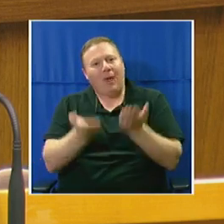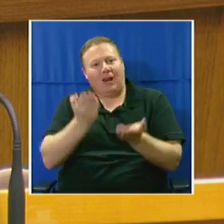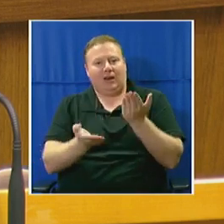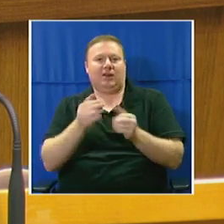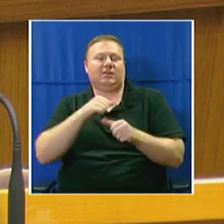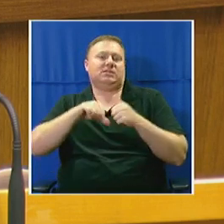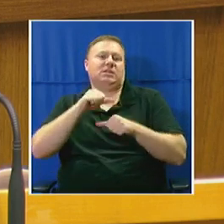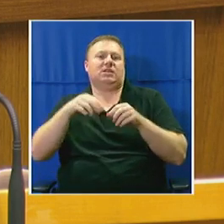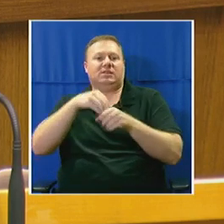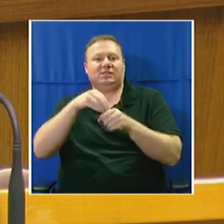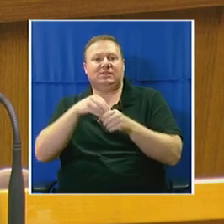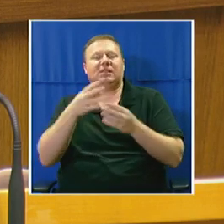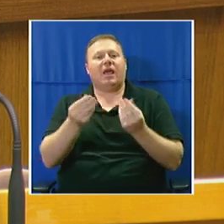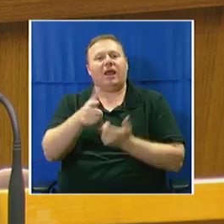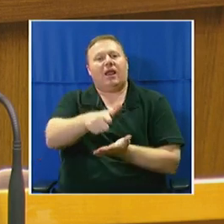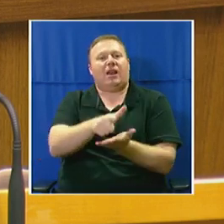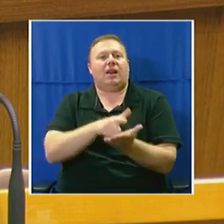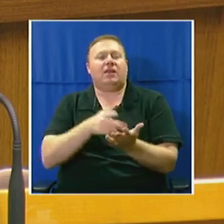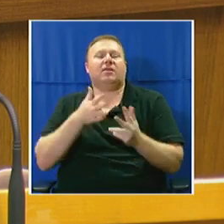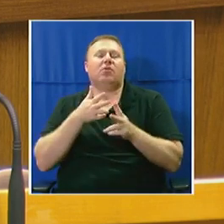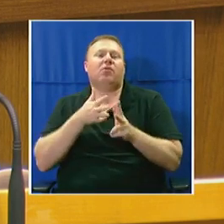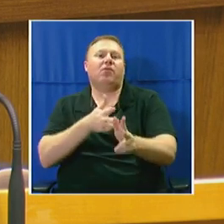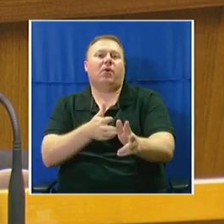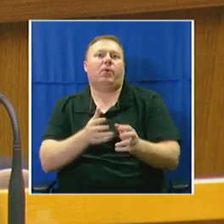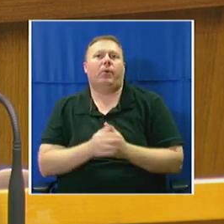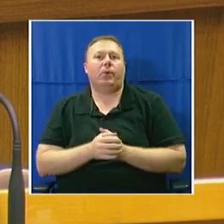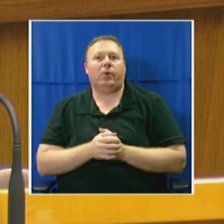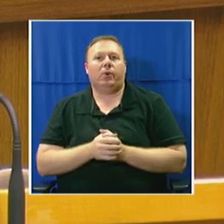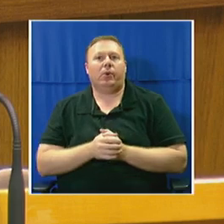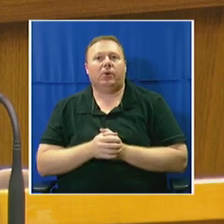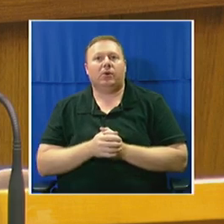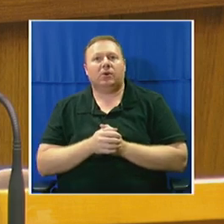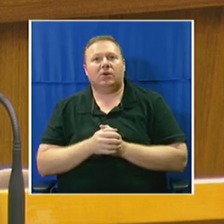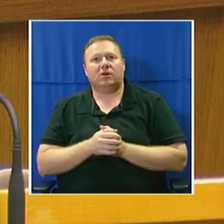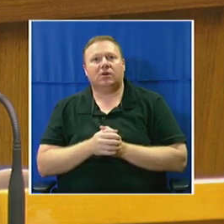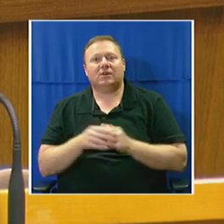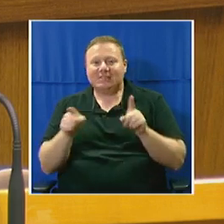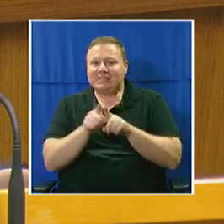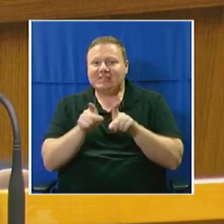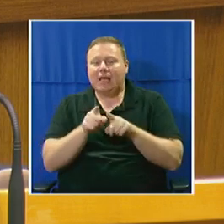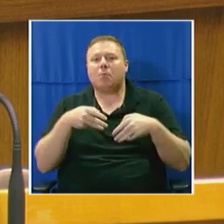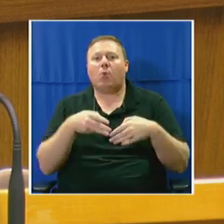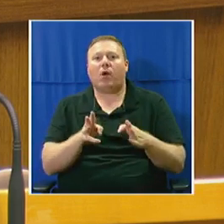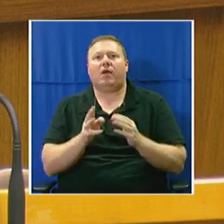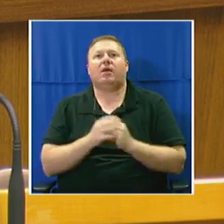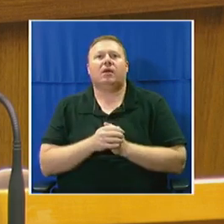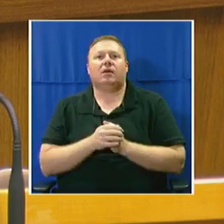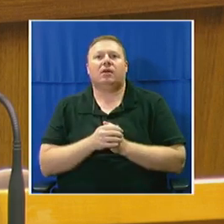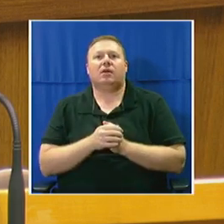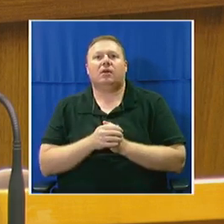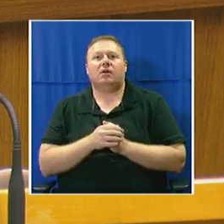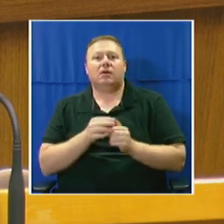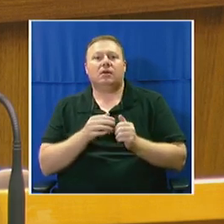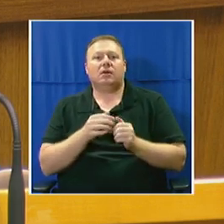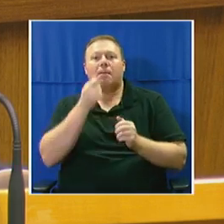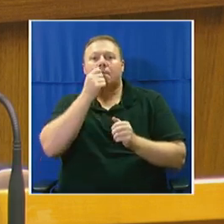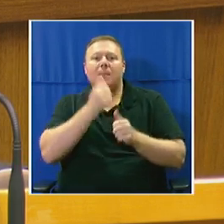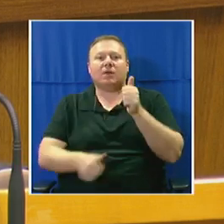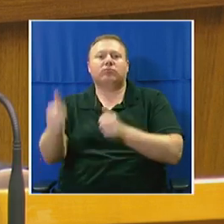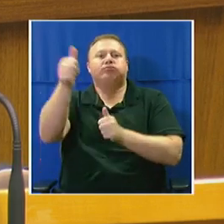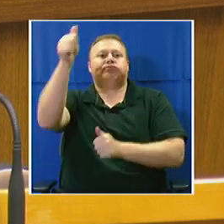human rights democracy equality for all understood from the point of view of Ubuntu culture and tradition consumes